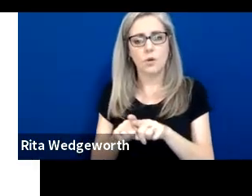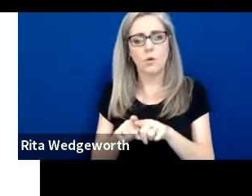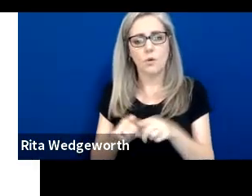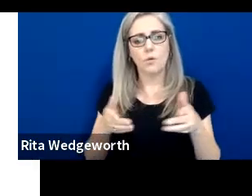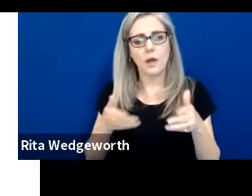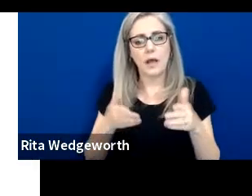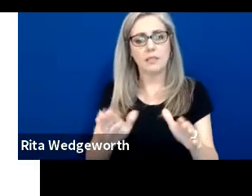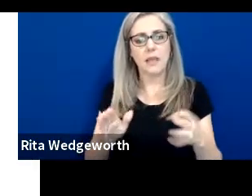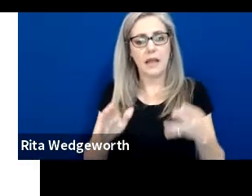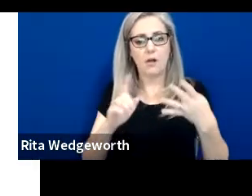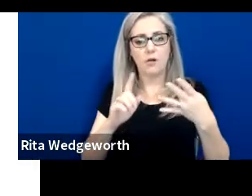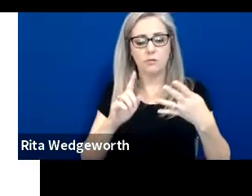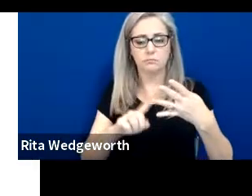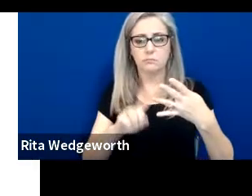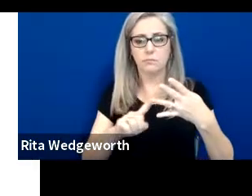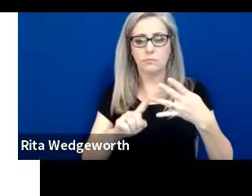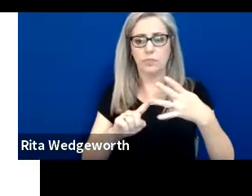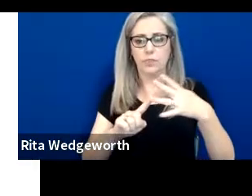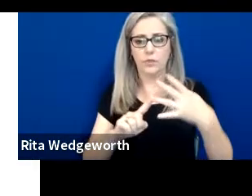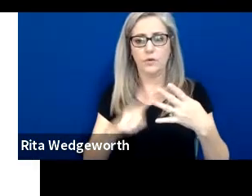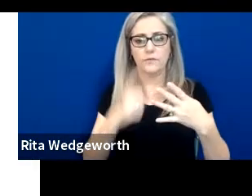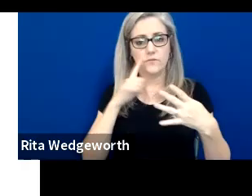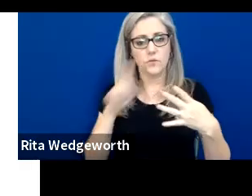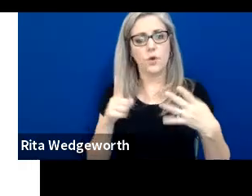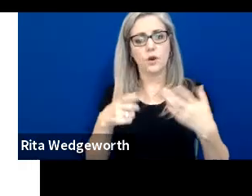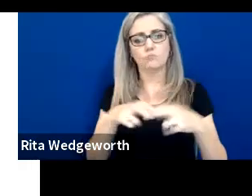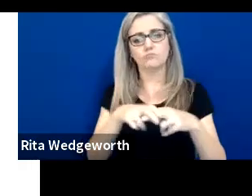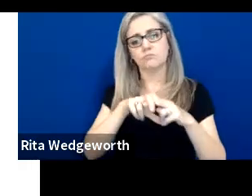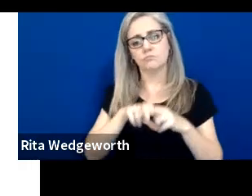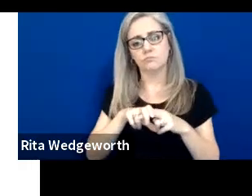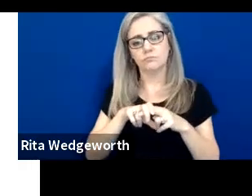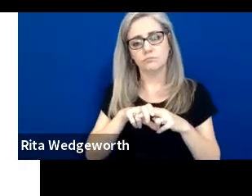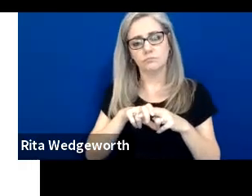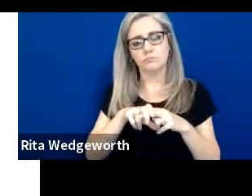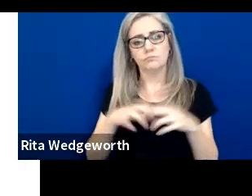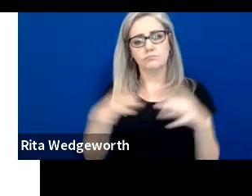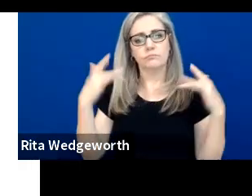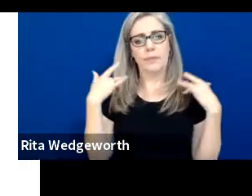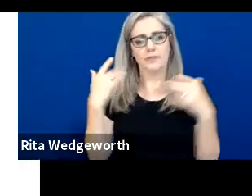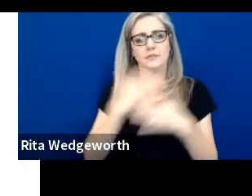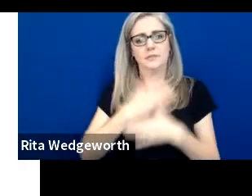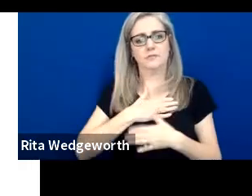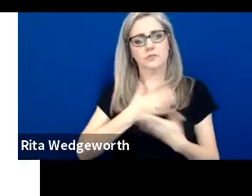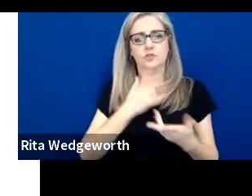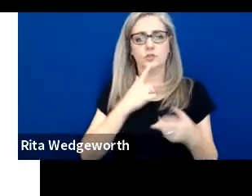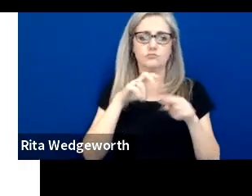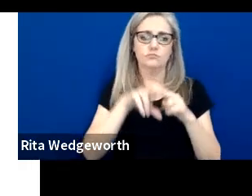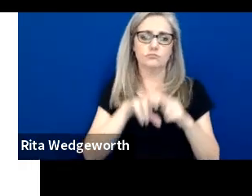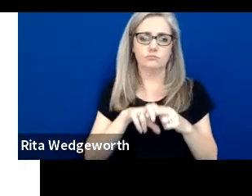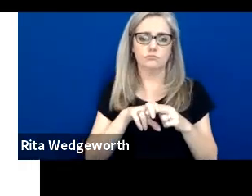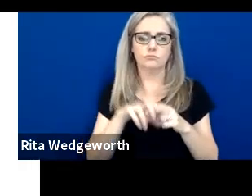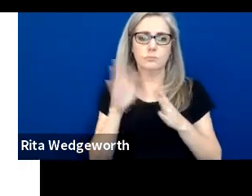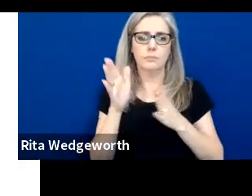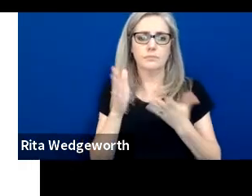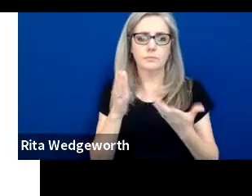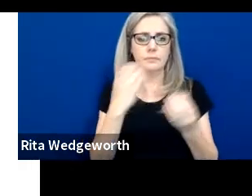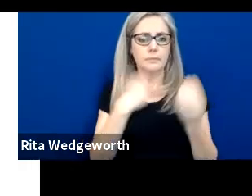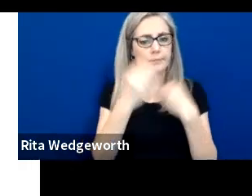for flexible passive recreation, such as picnicking or just